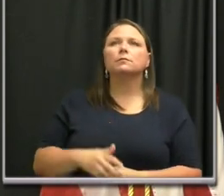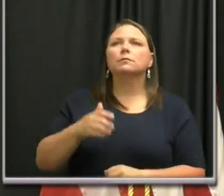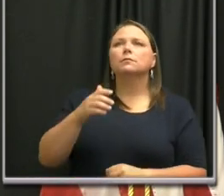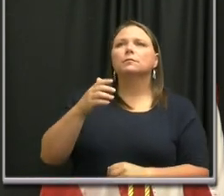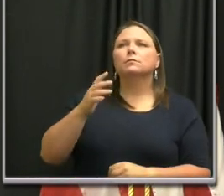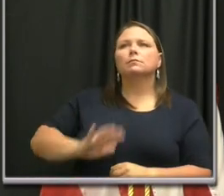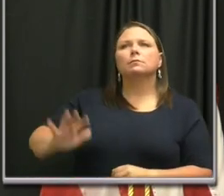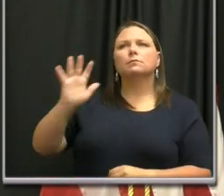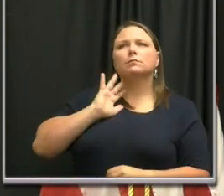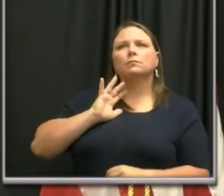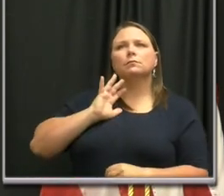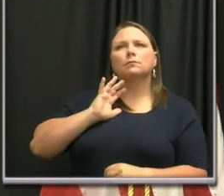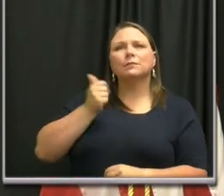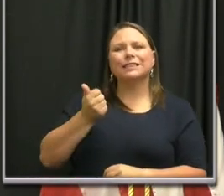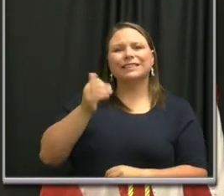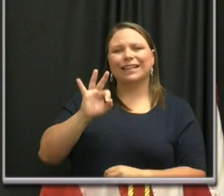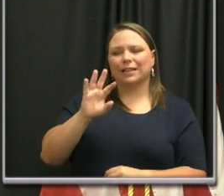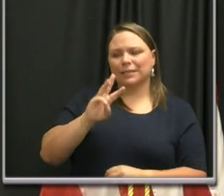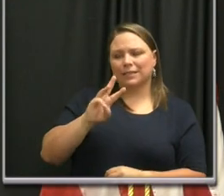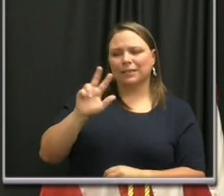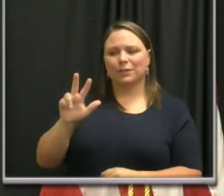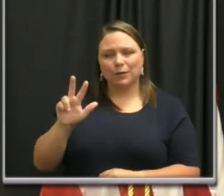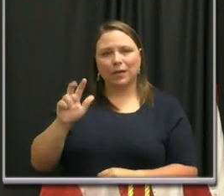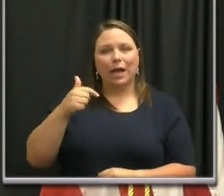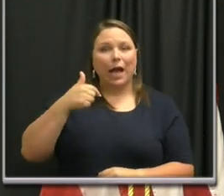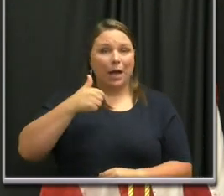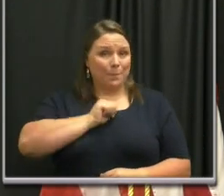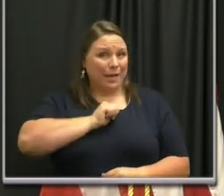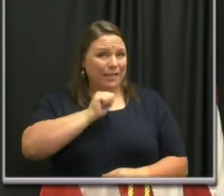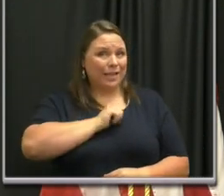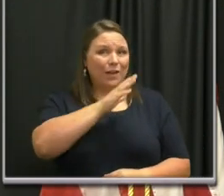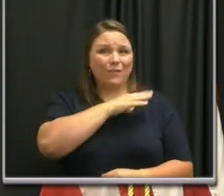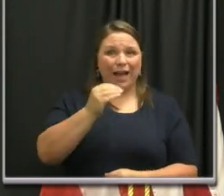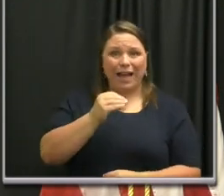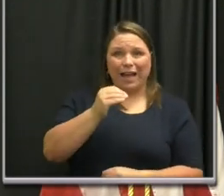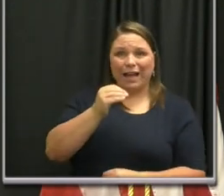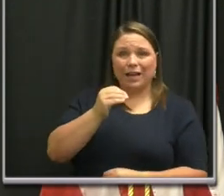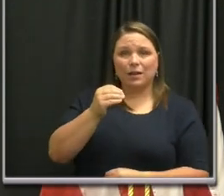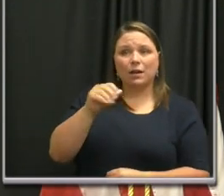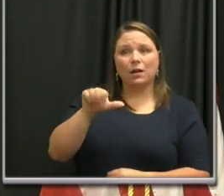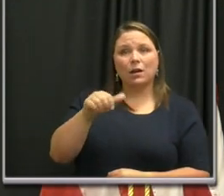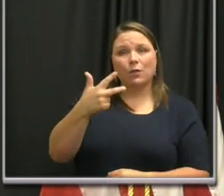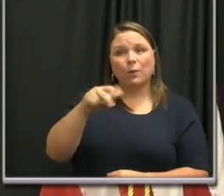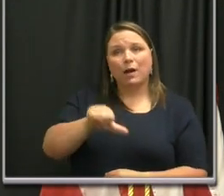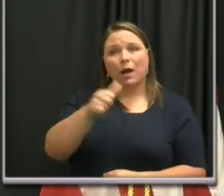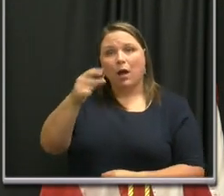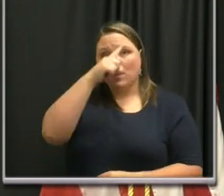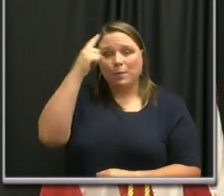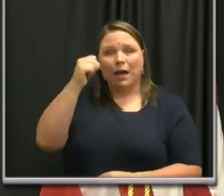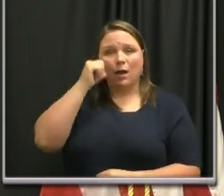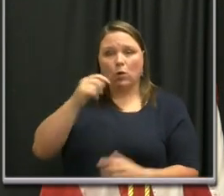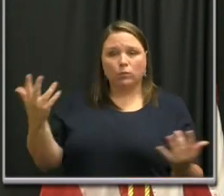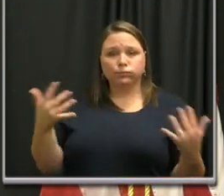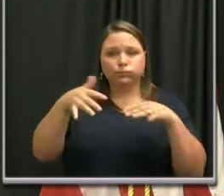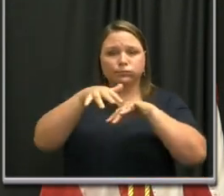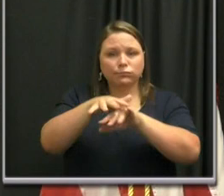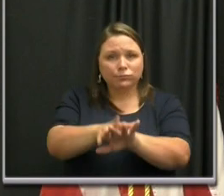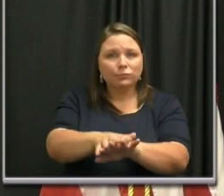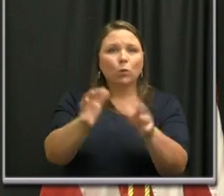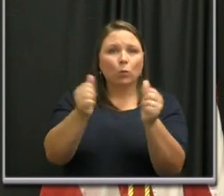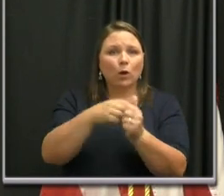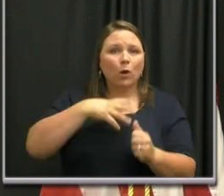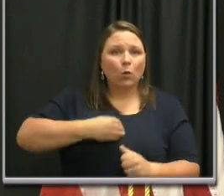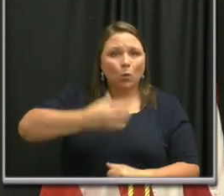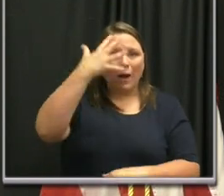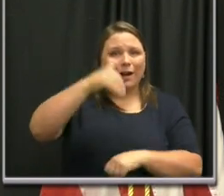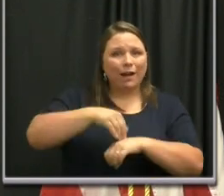1963, myself and three other little Black girls integrated Stratford High School here in Nashville. And